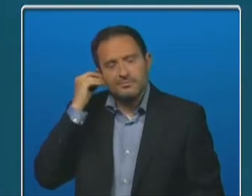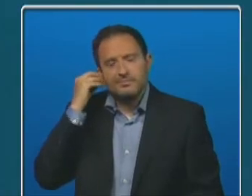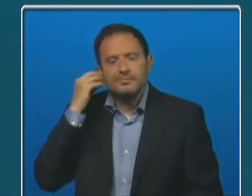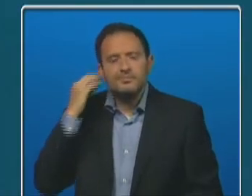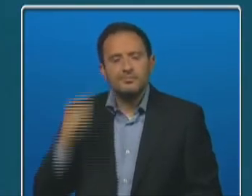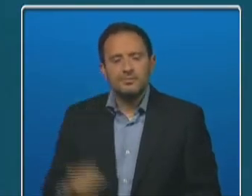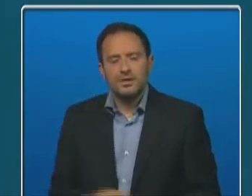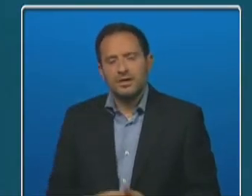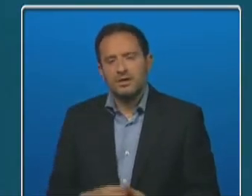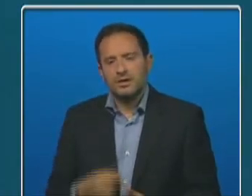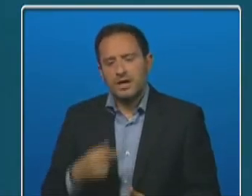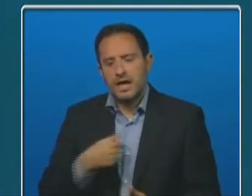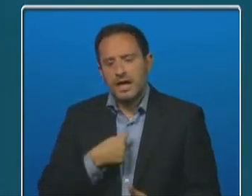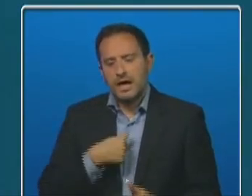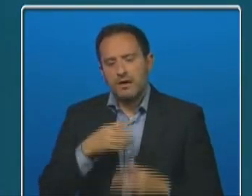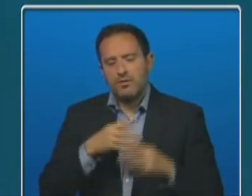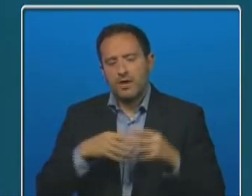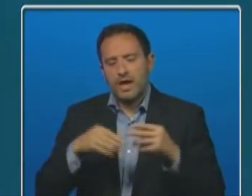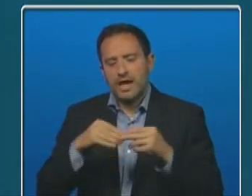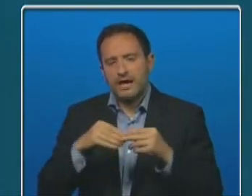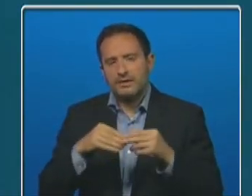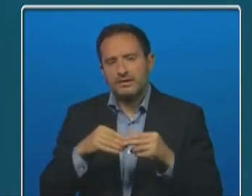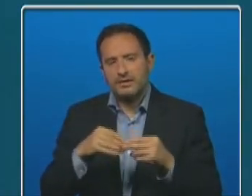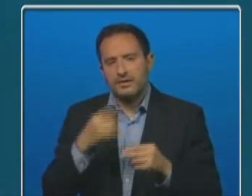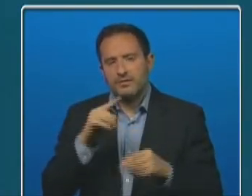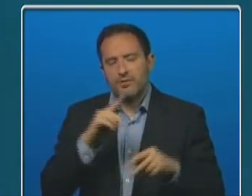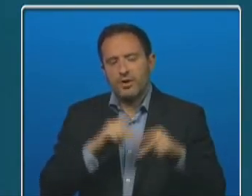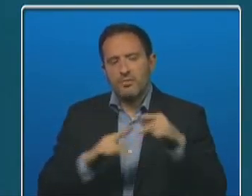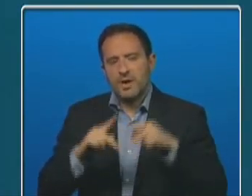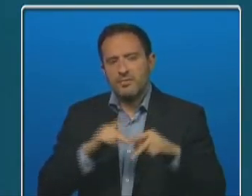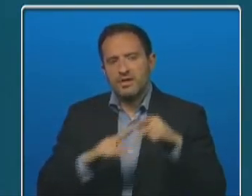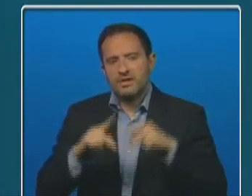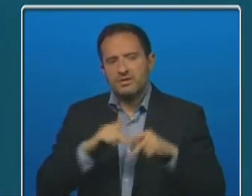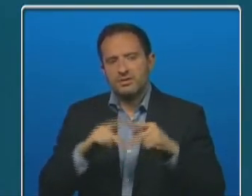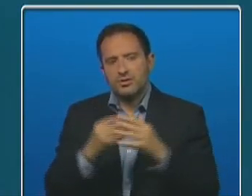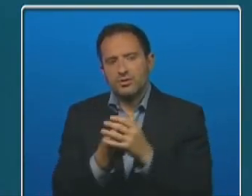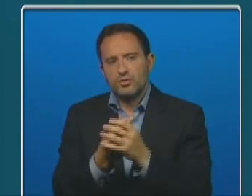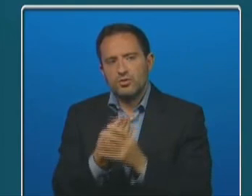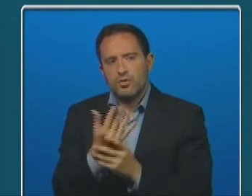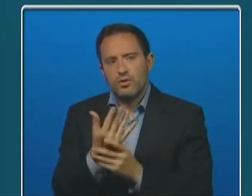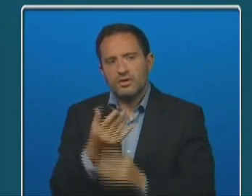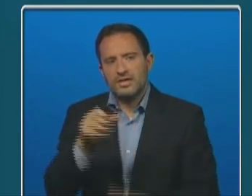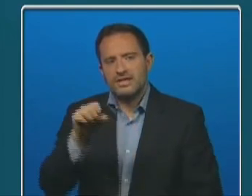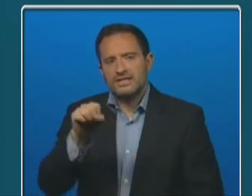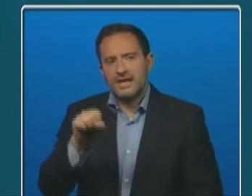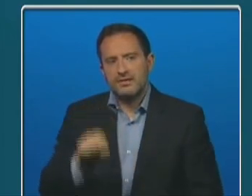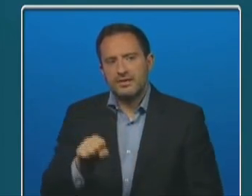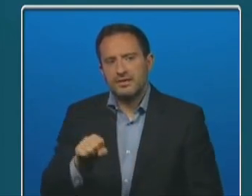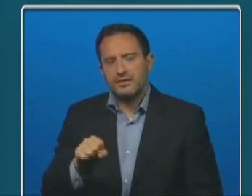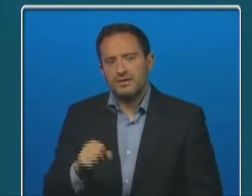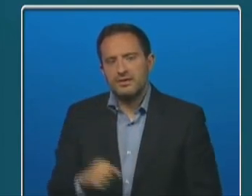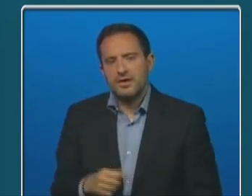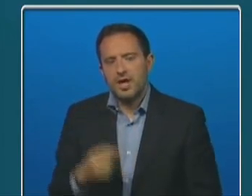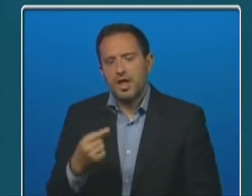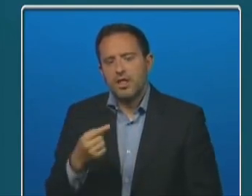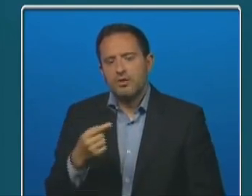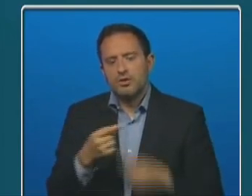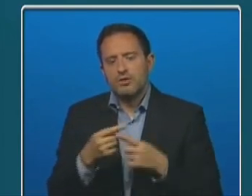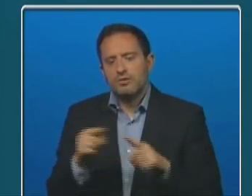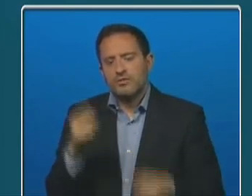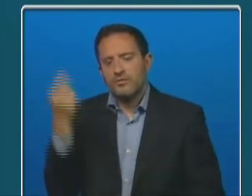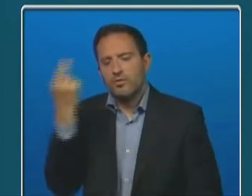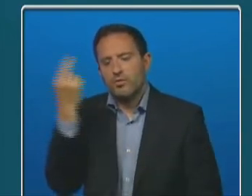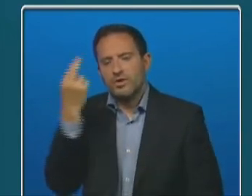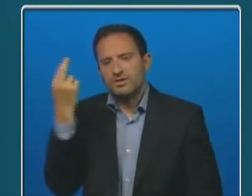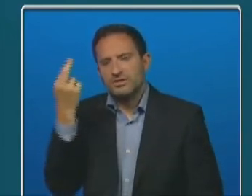And I'll just add that in terms of the population growth in the South, there really are different reasons for